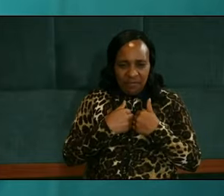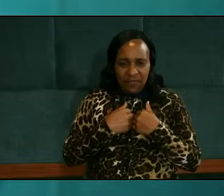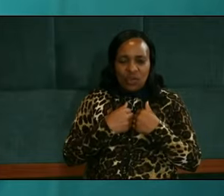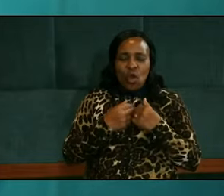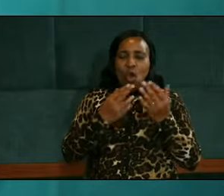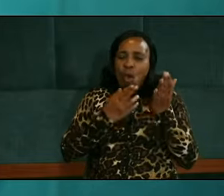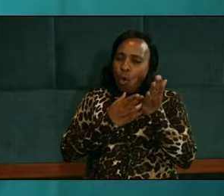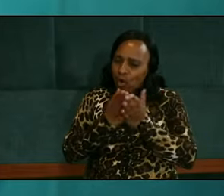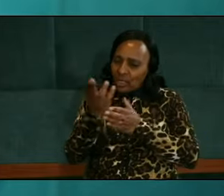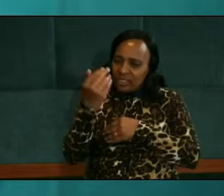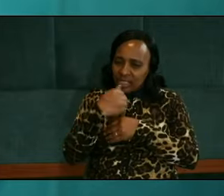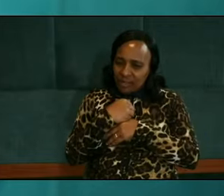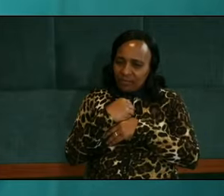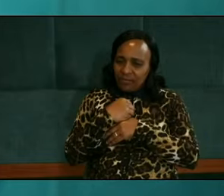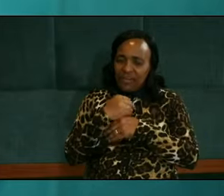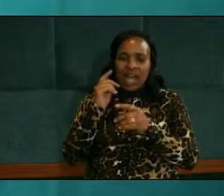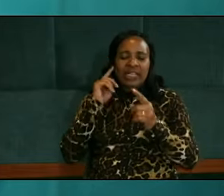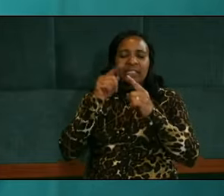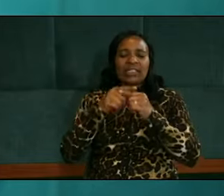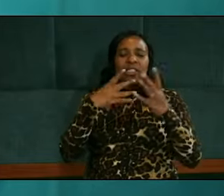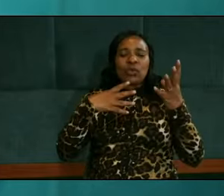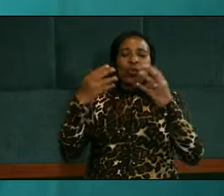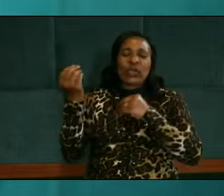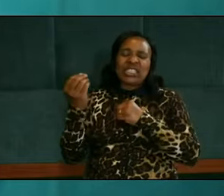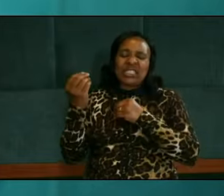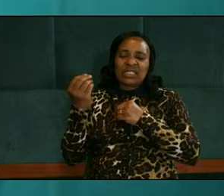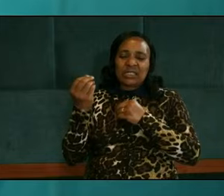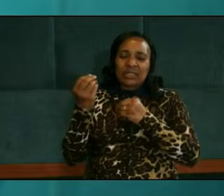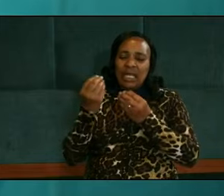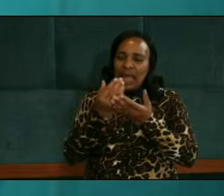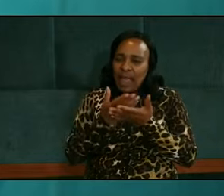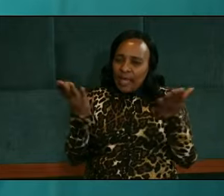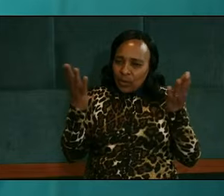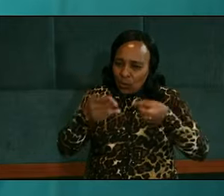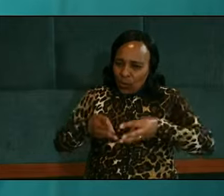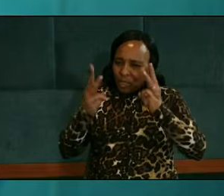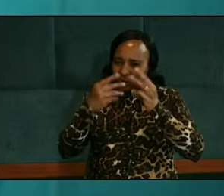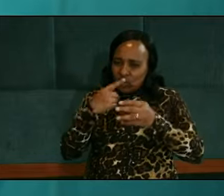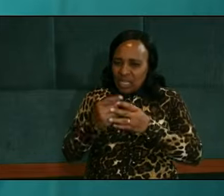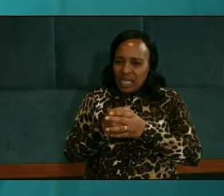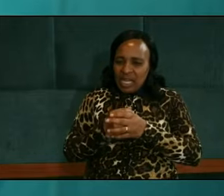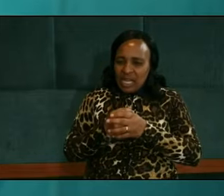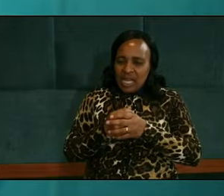even went to the degree of saying that, may God smite me